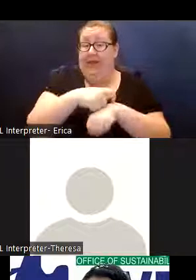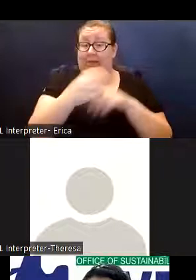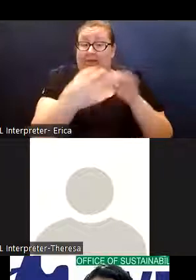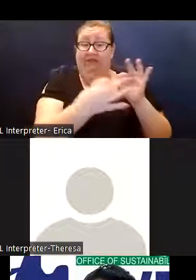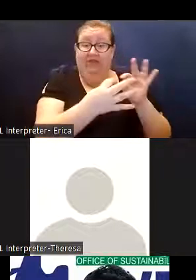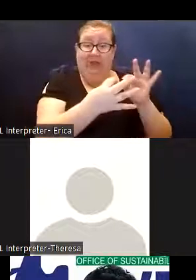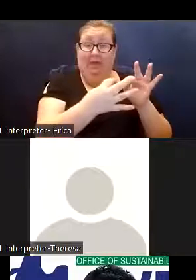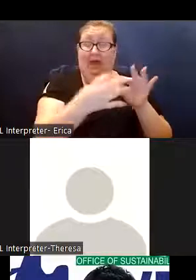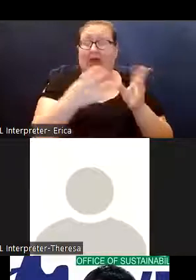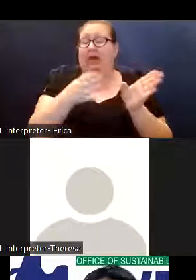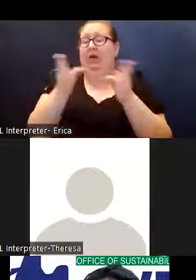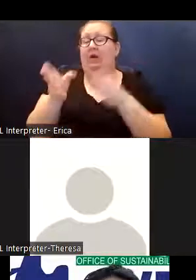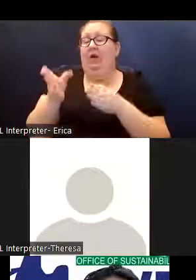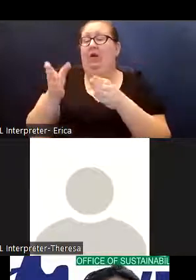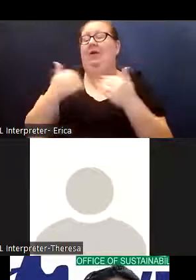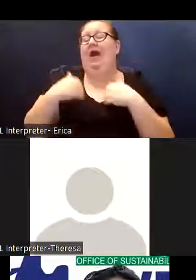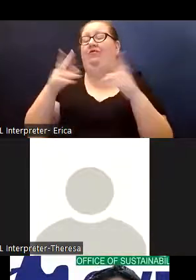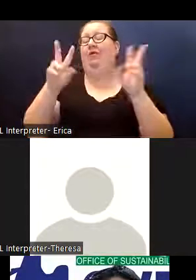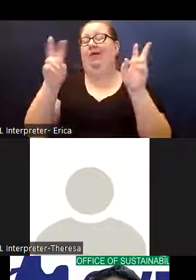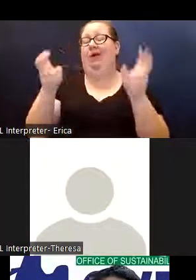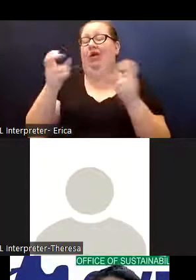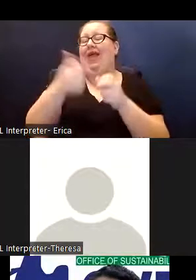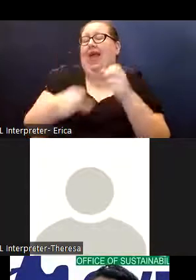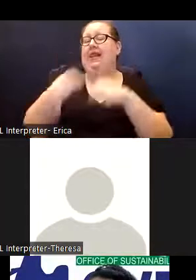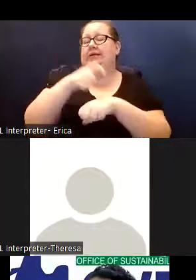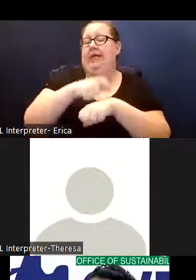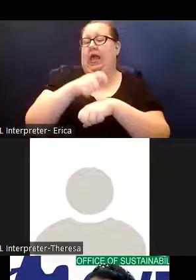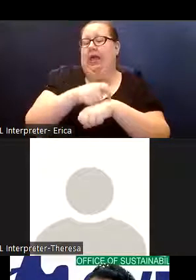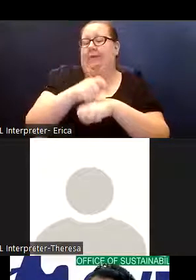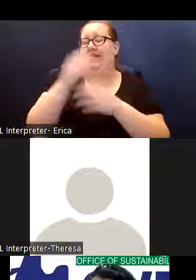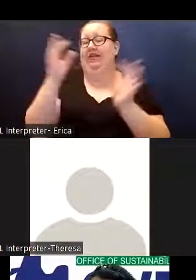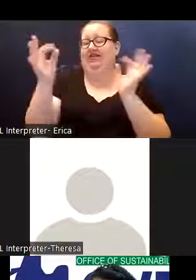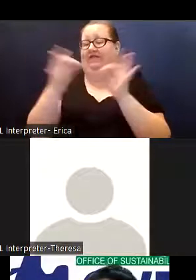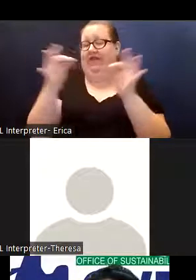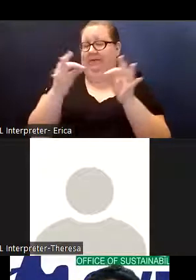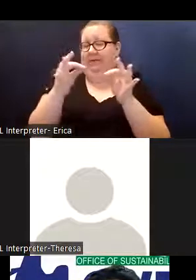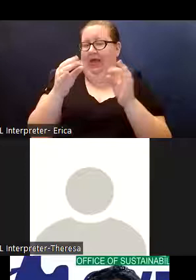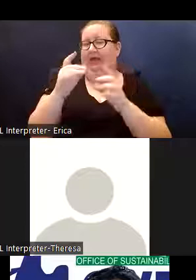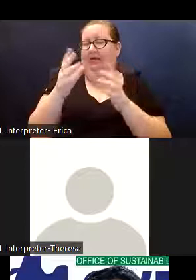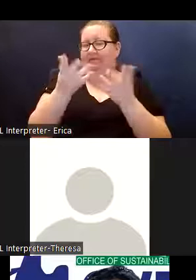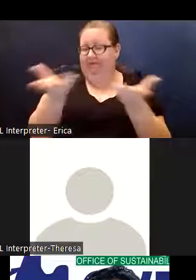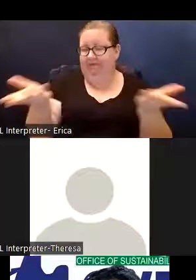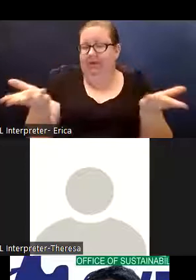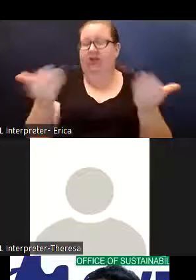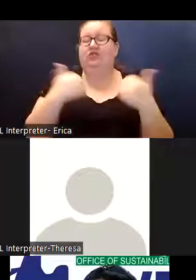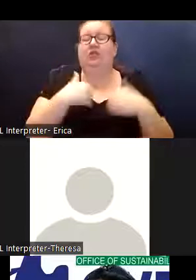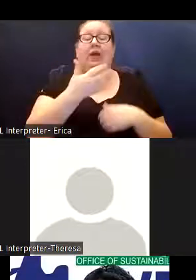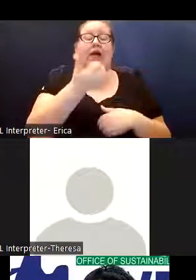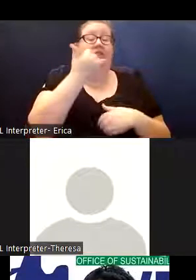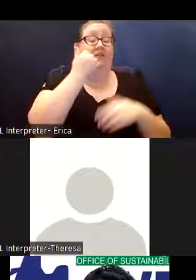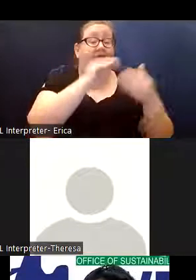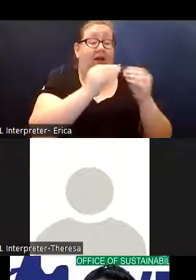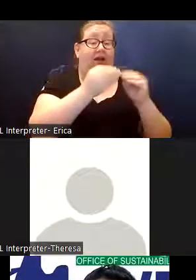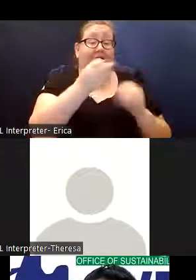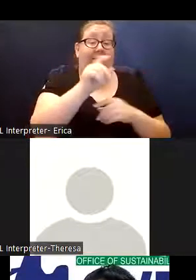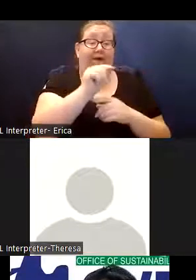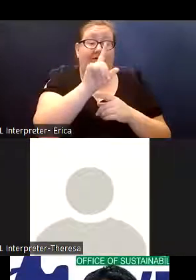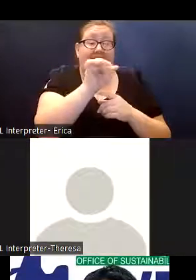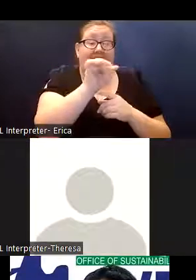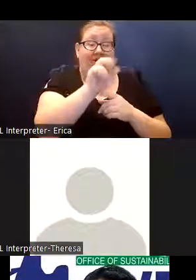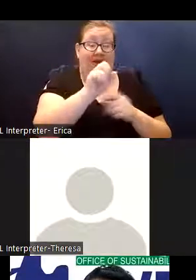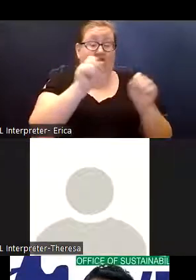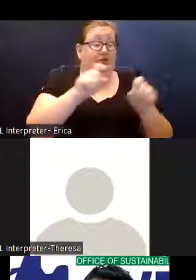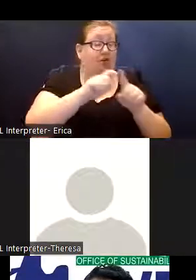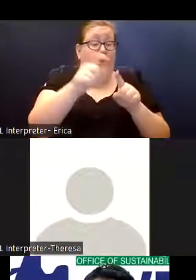what we call our anytime feedback platforms. So we have this hotline that you can call at any time and leave a